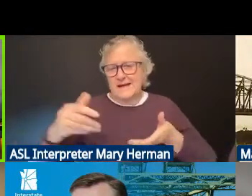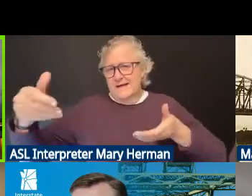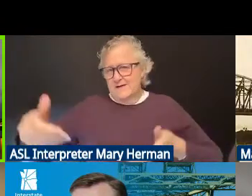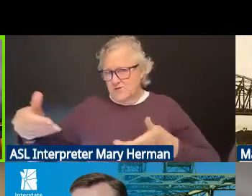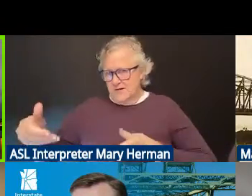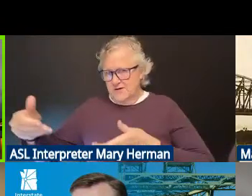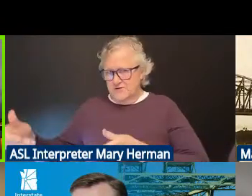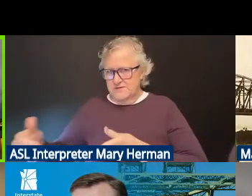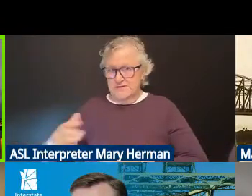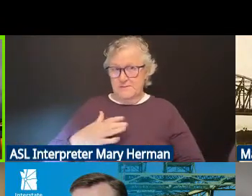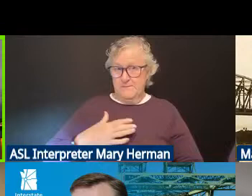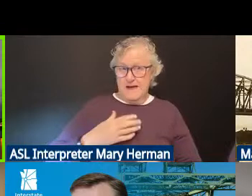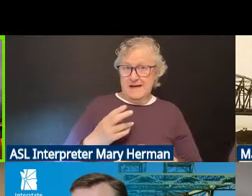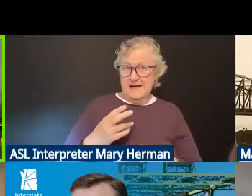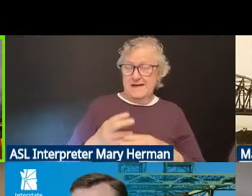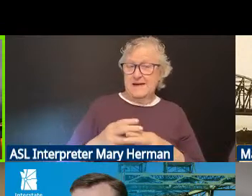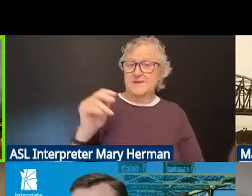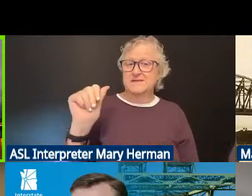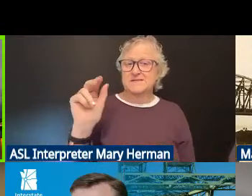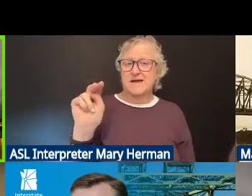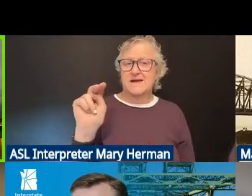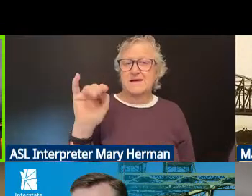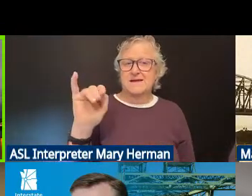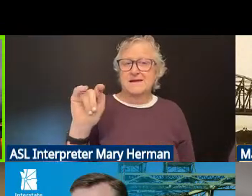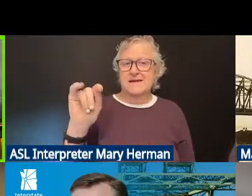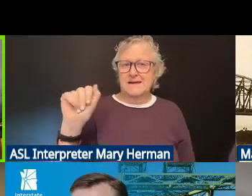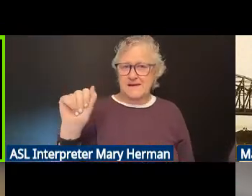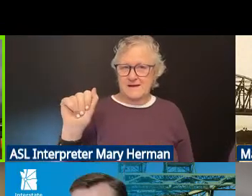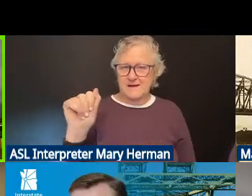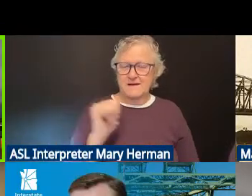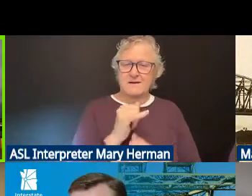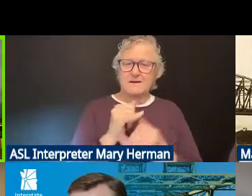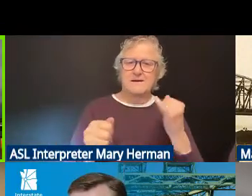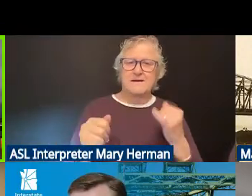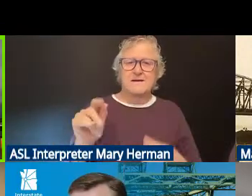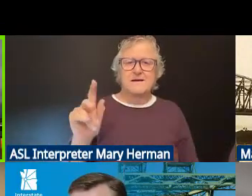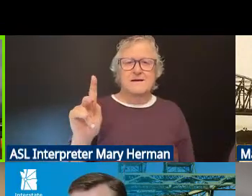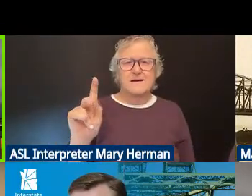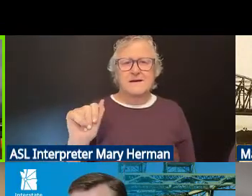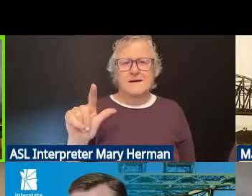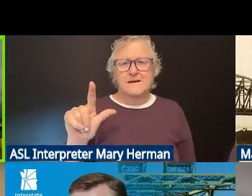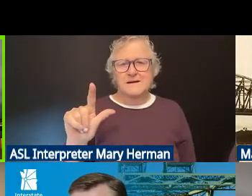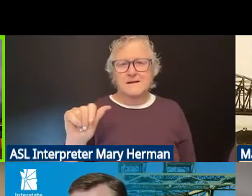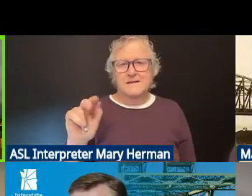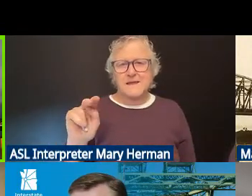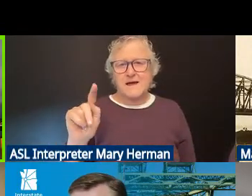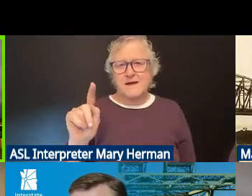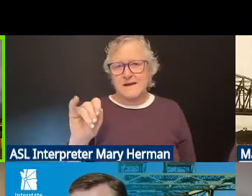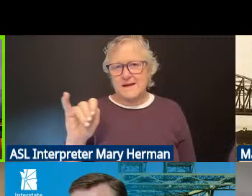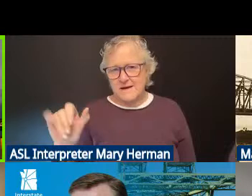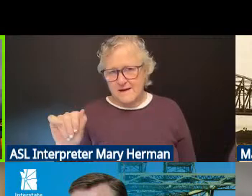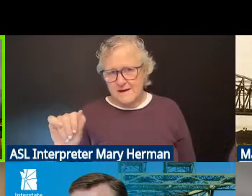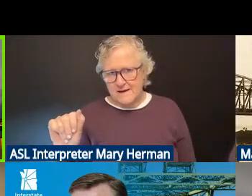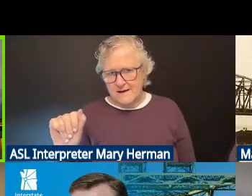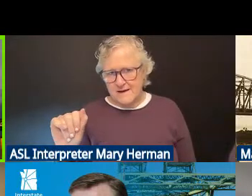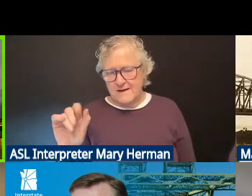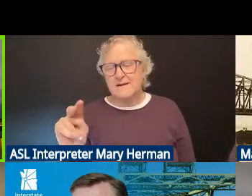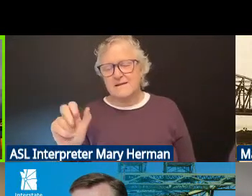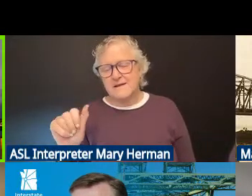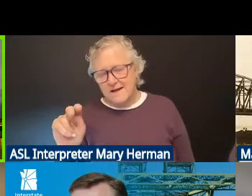name is Anita Keilani Yap, and I am the facilitator for the Executive Steering Committee, and I'm really glad to be